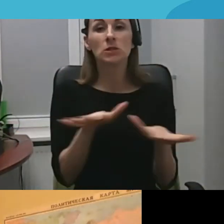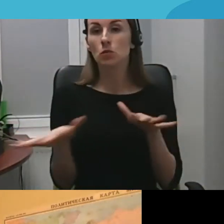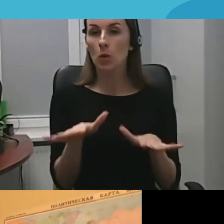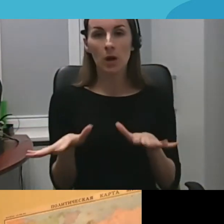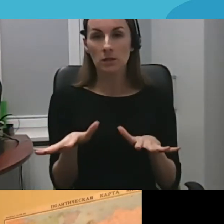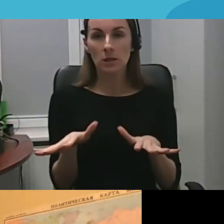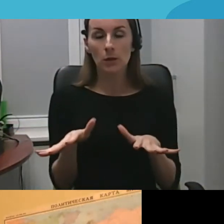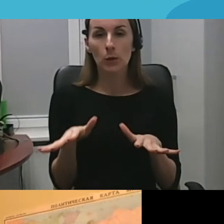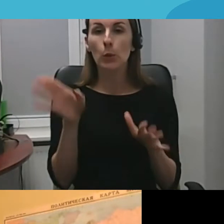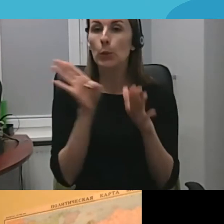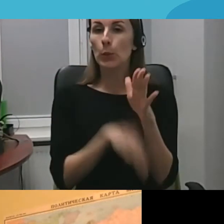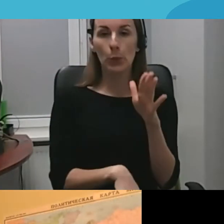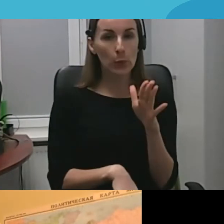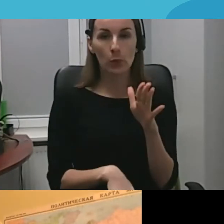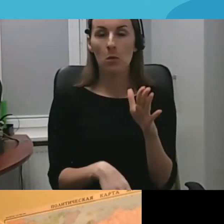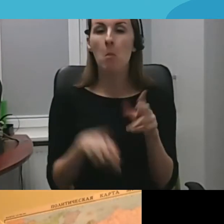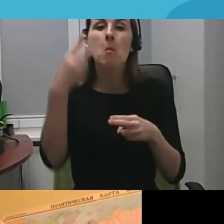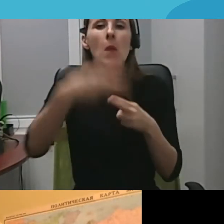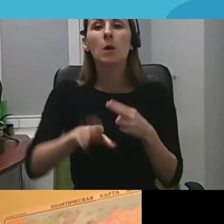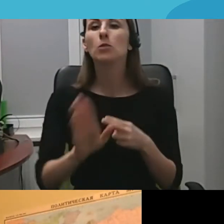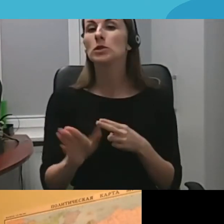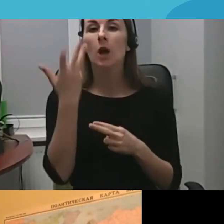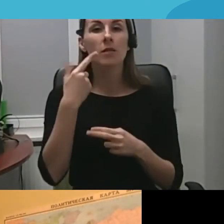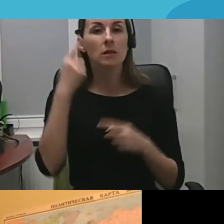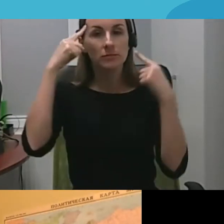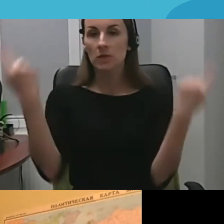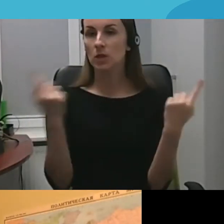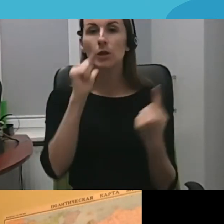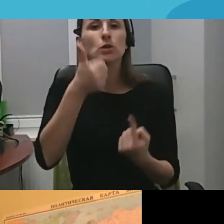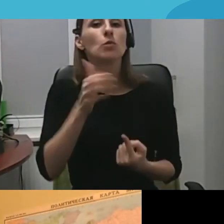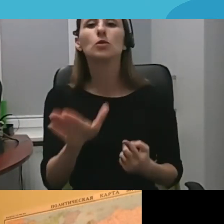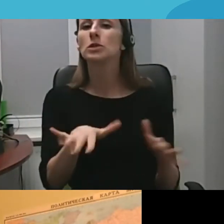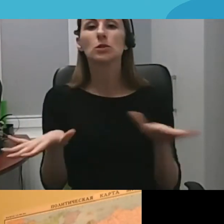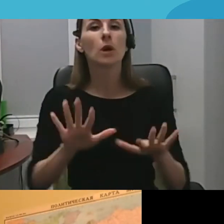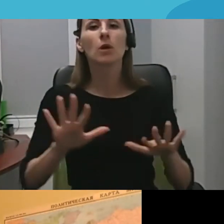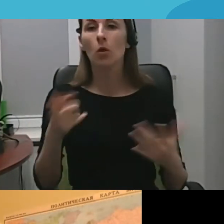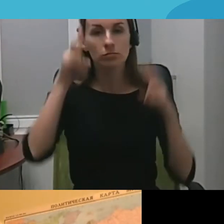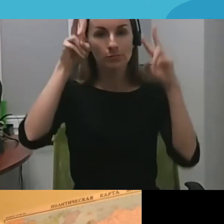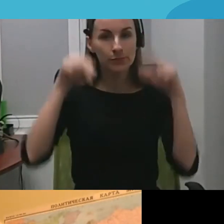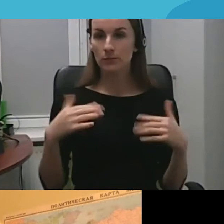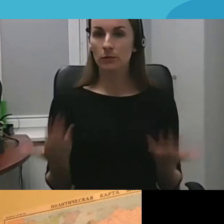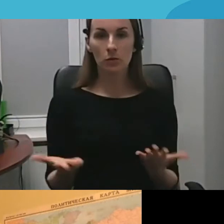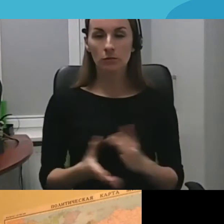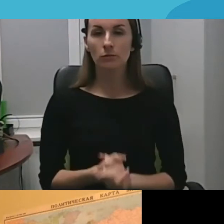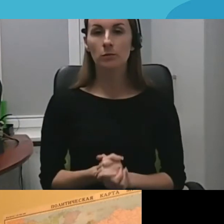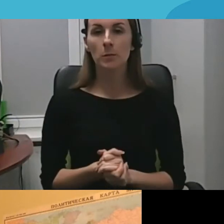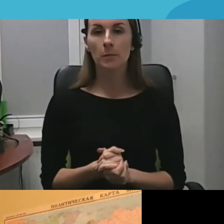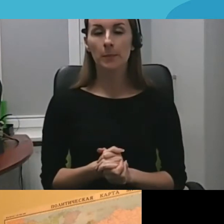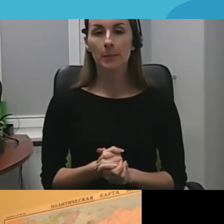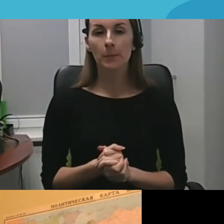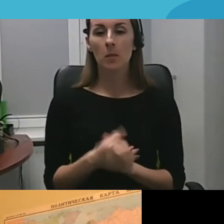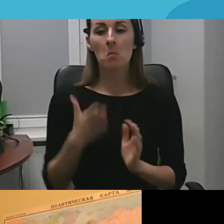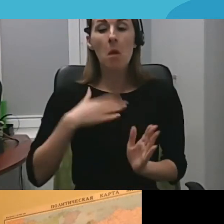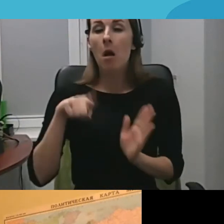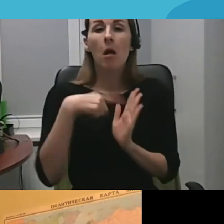this. We don't know what will be tomorrow. So in a way, when someone will ask me whether it's enough or not enough actions